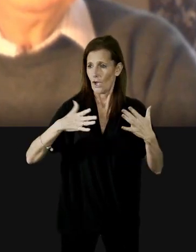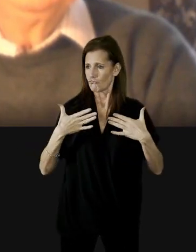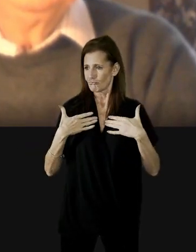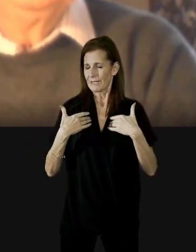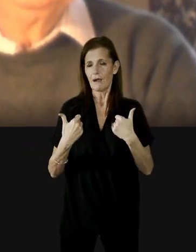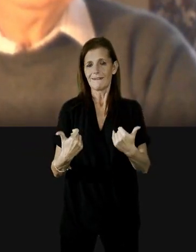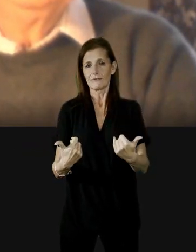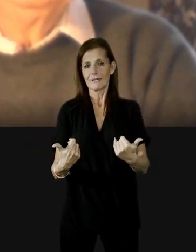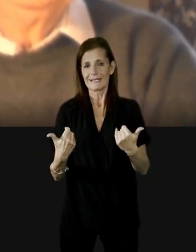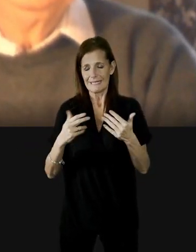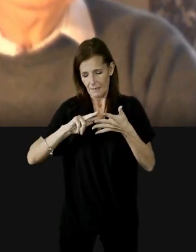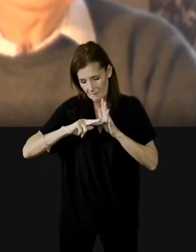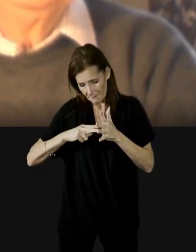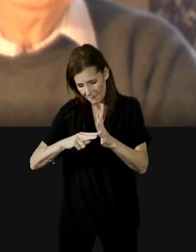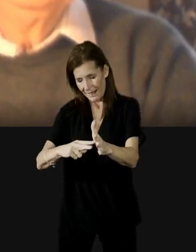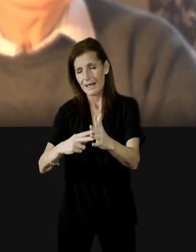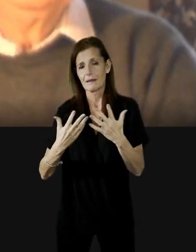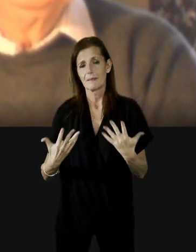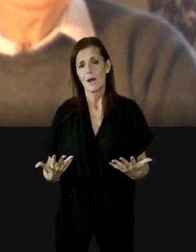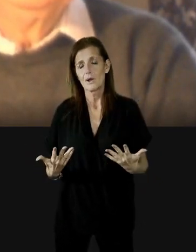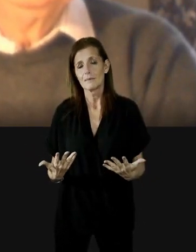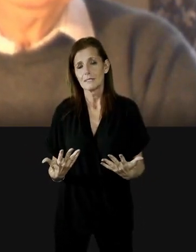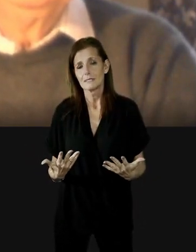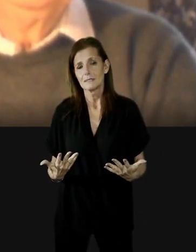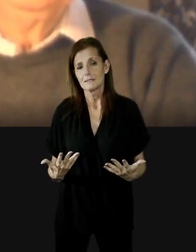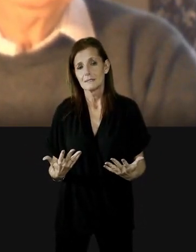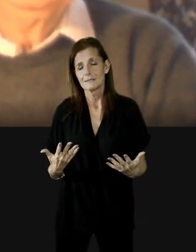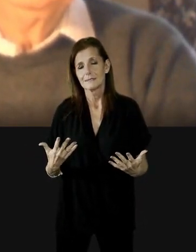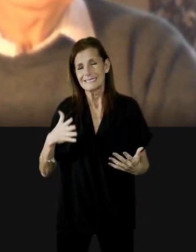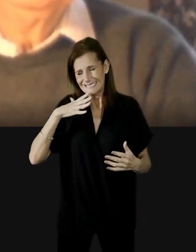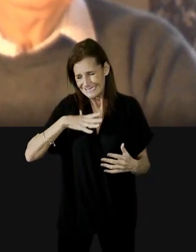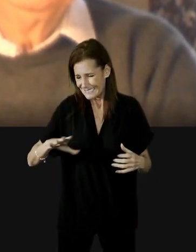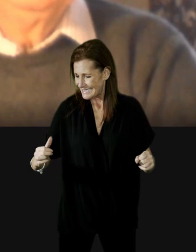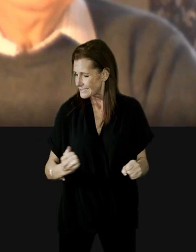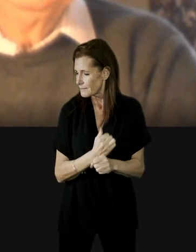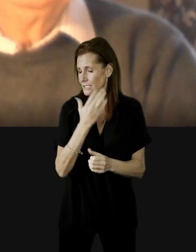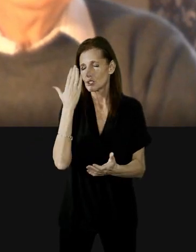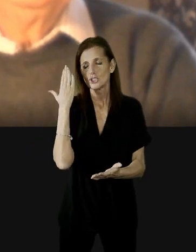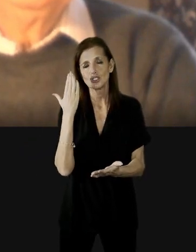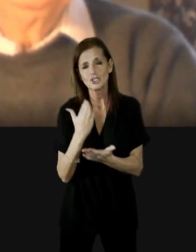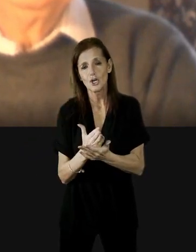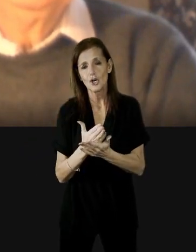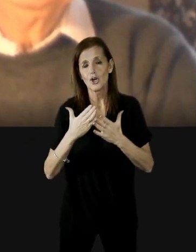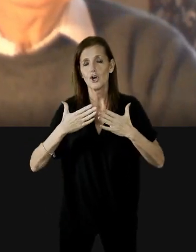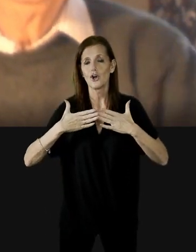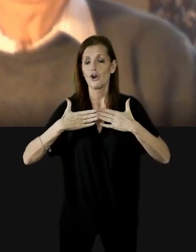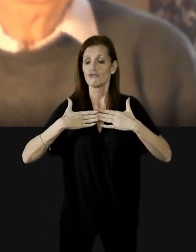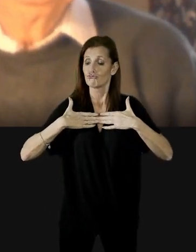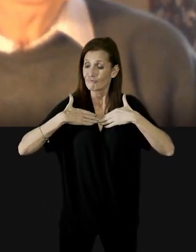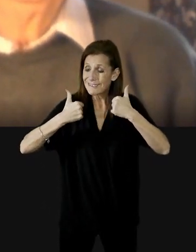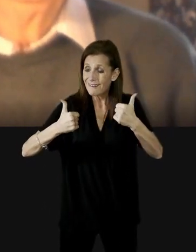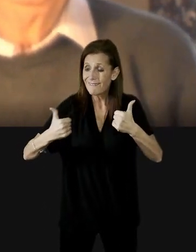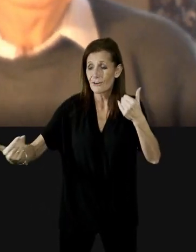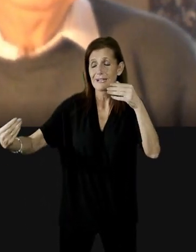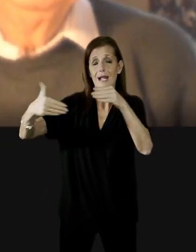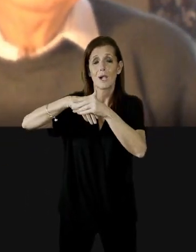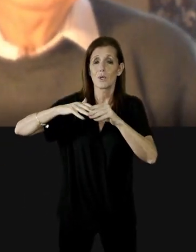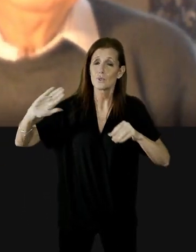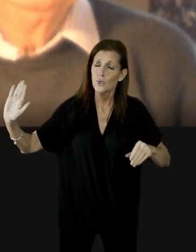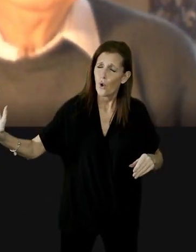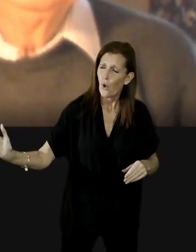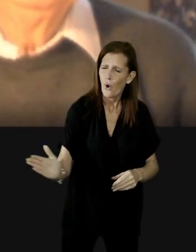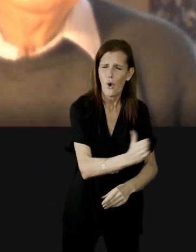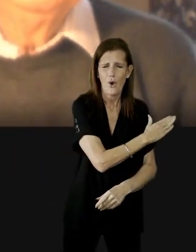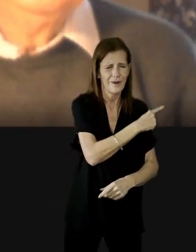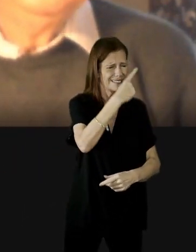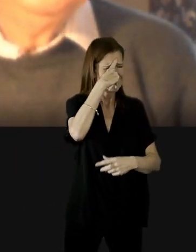of recovery planning. And what we need to do is make sure that that recovery is inclusive. And that